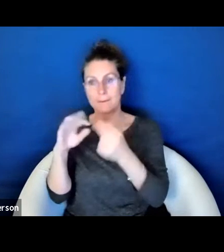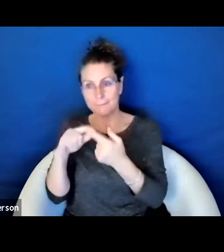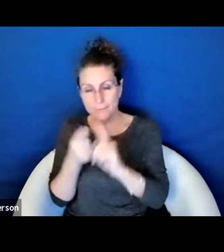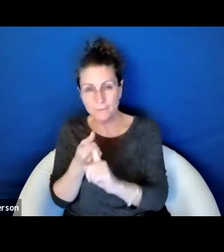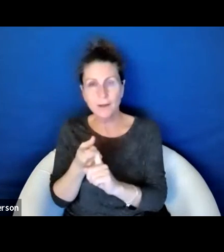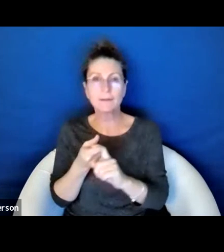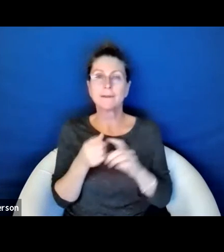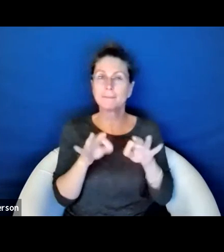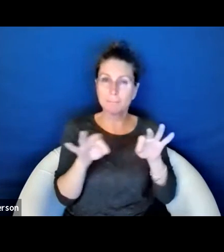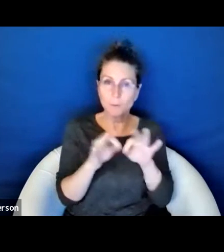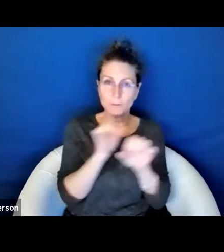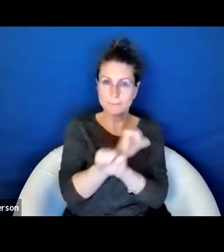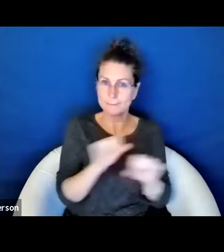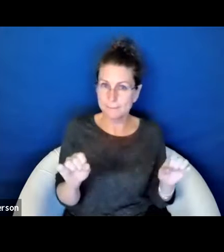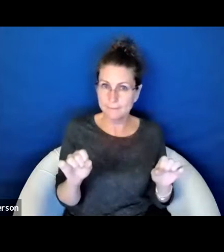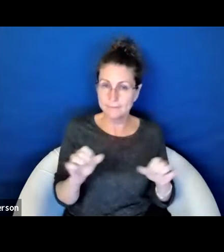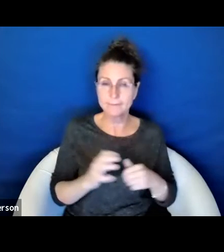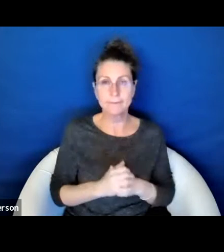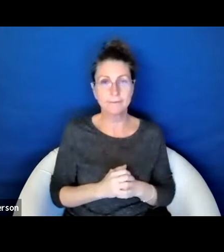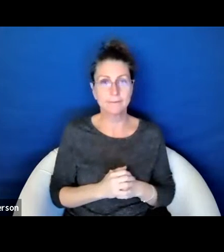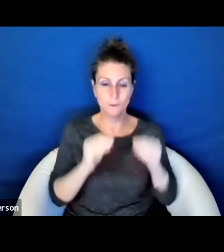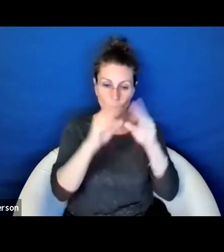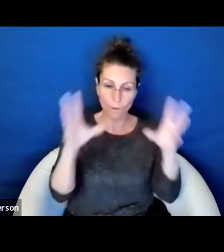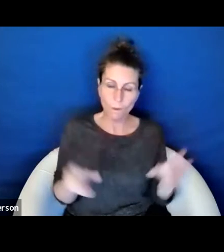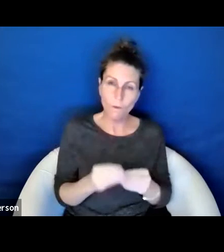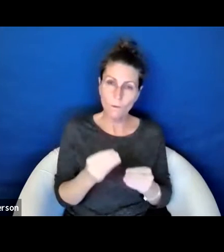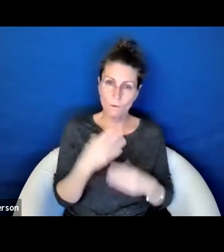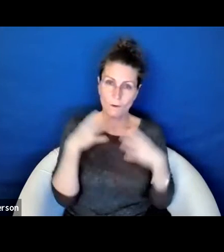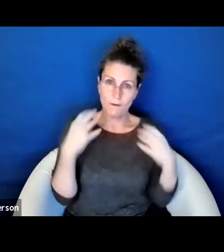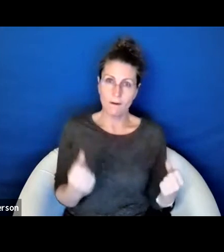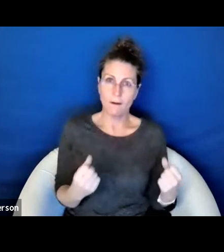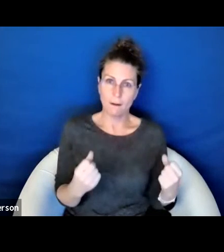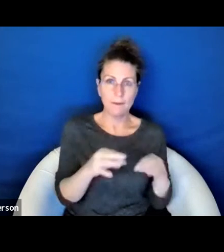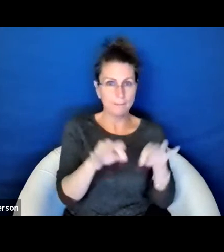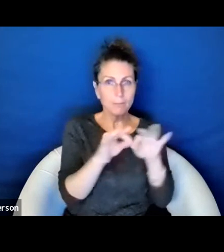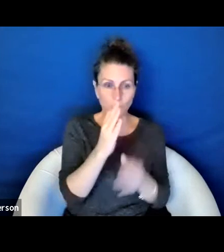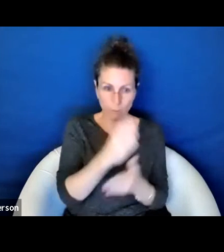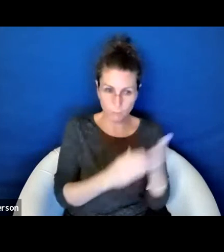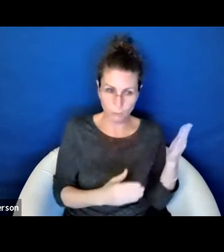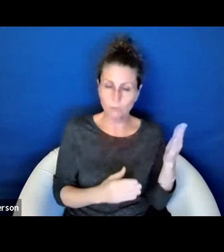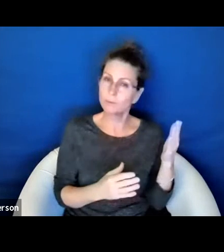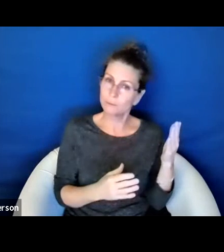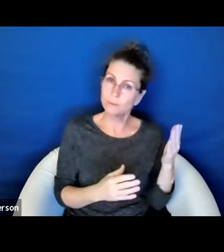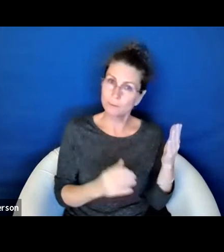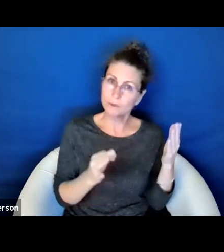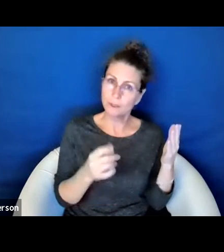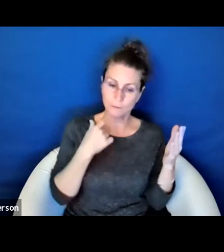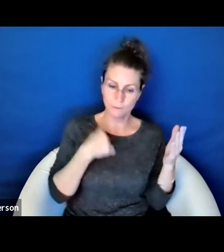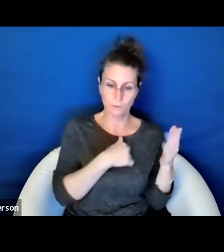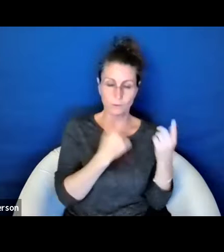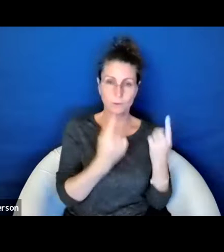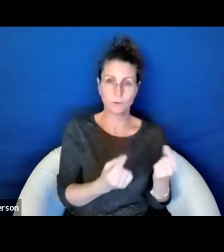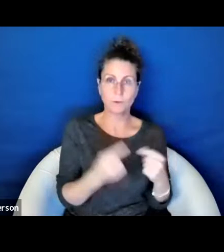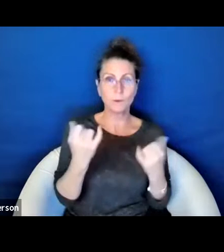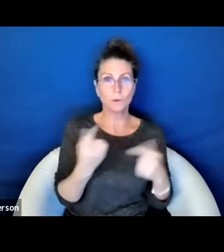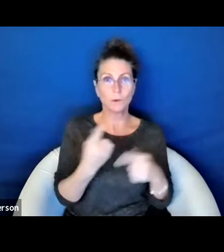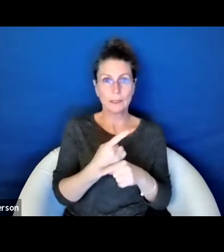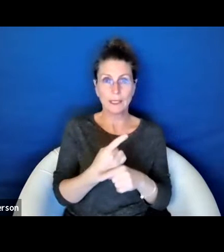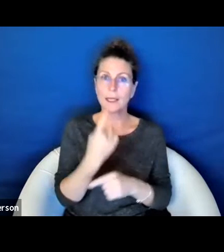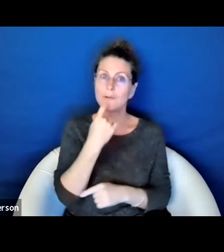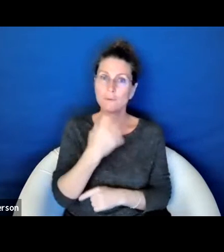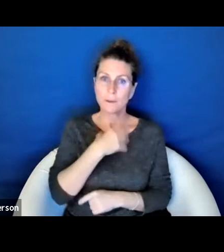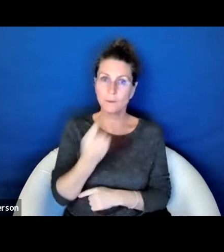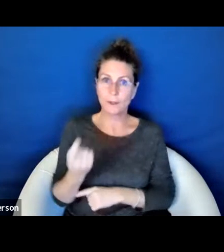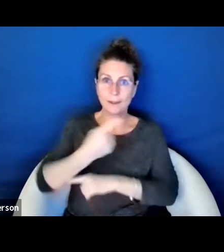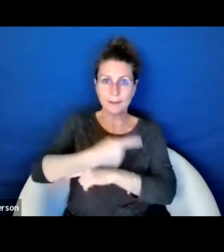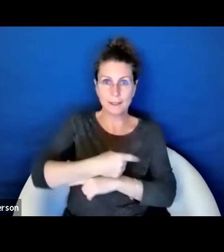an important part of our overall well-being. I do also want to mention that today is Red and White Day at York, as you've